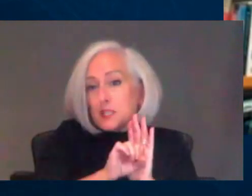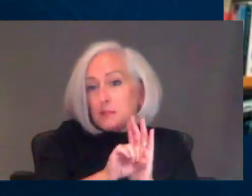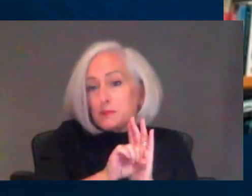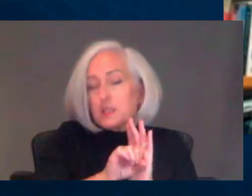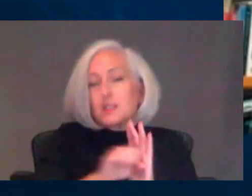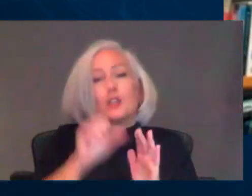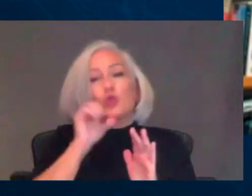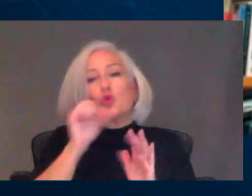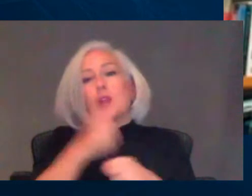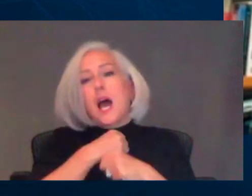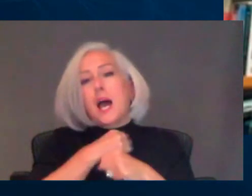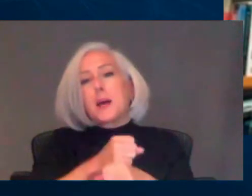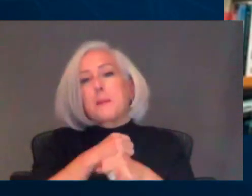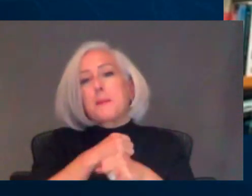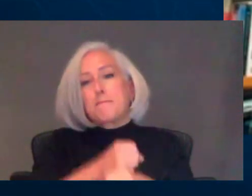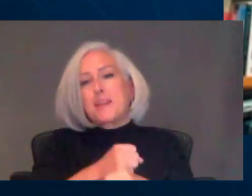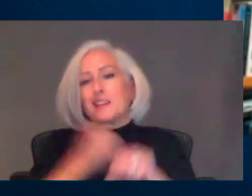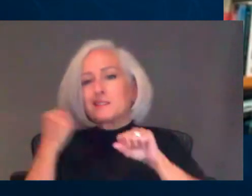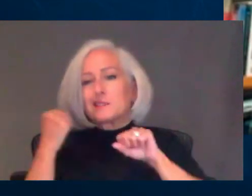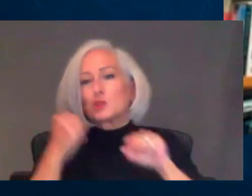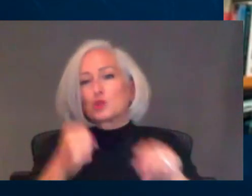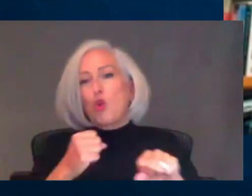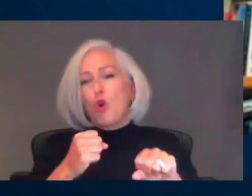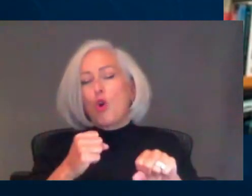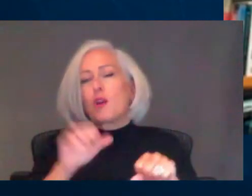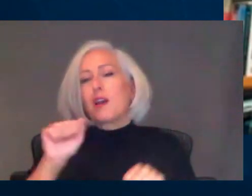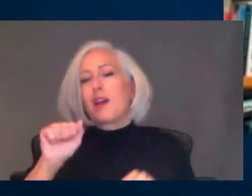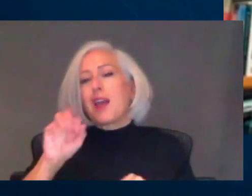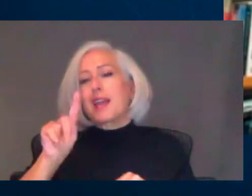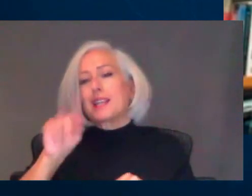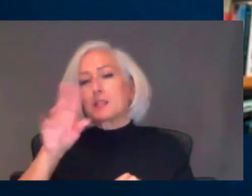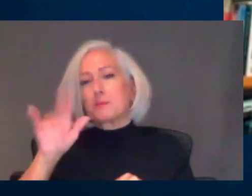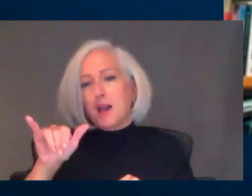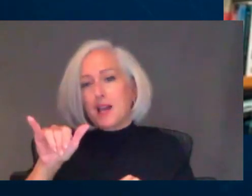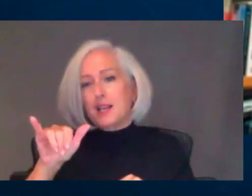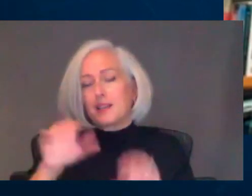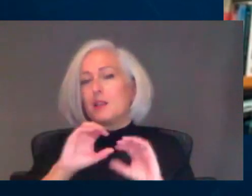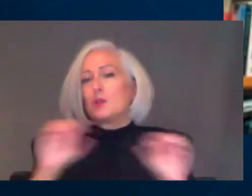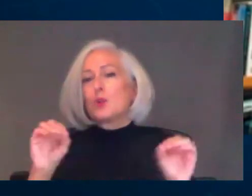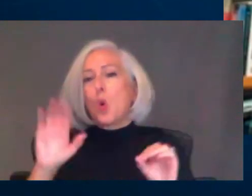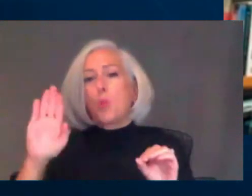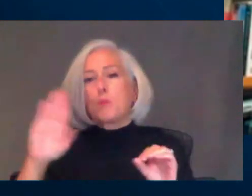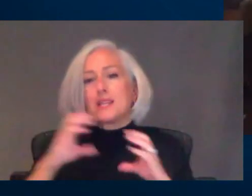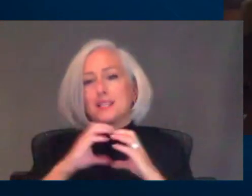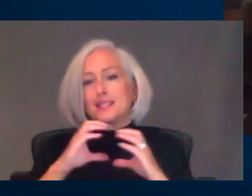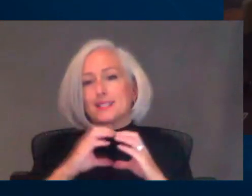vaccine immunity is at least 3 or 4 times higher than infection immunity.